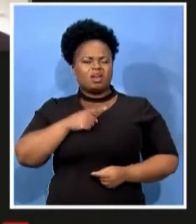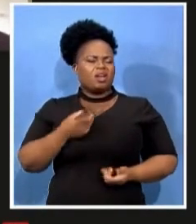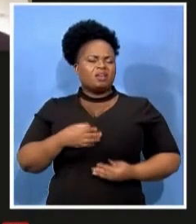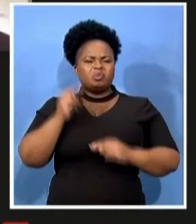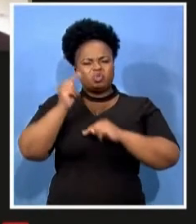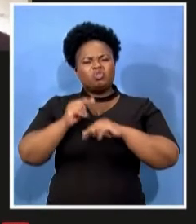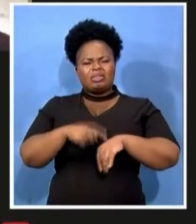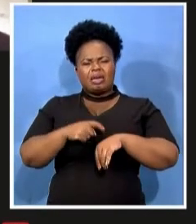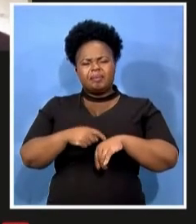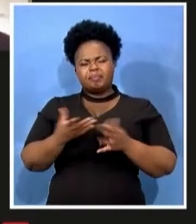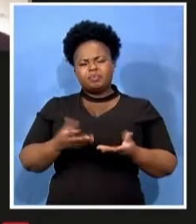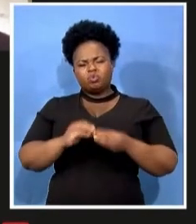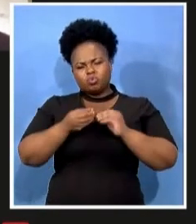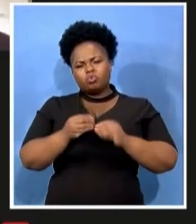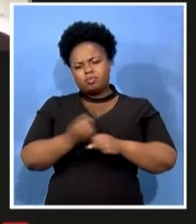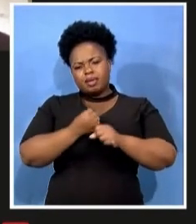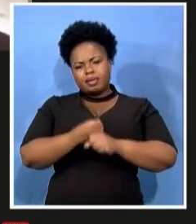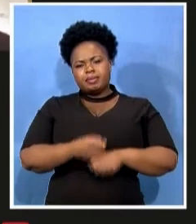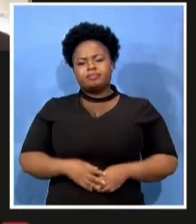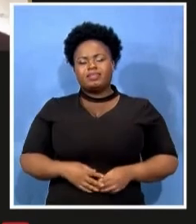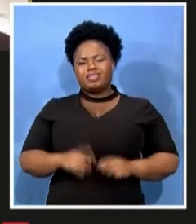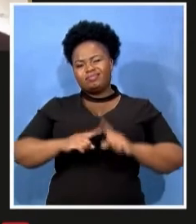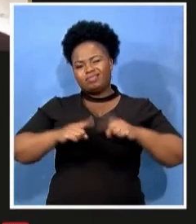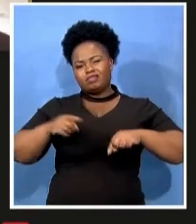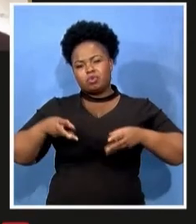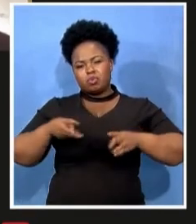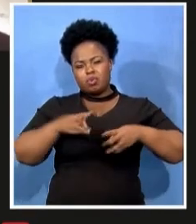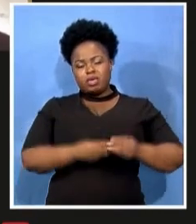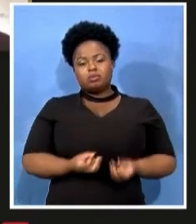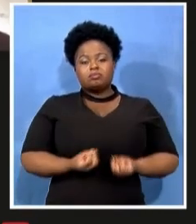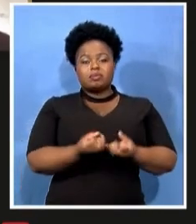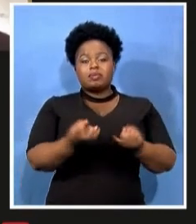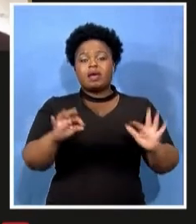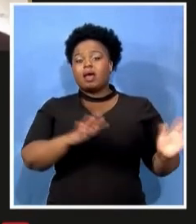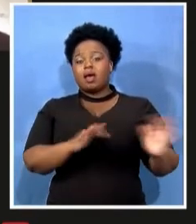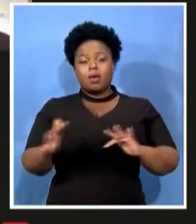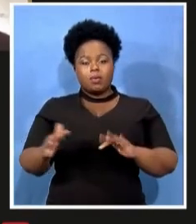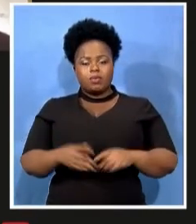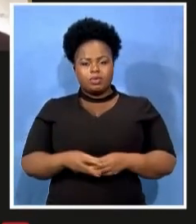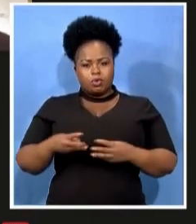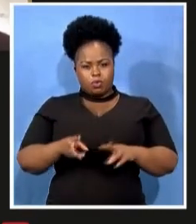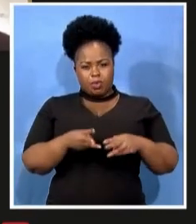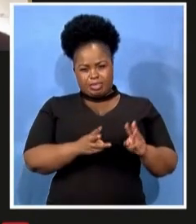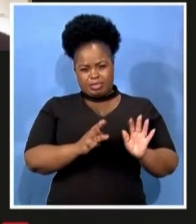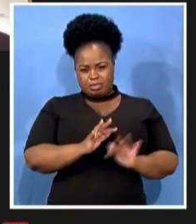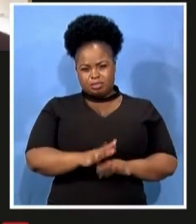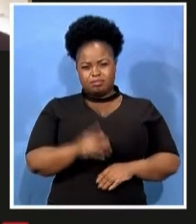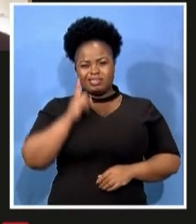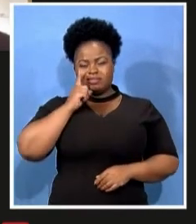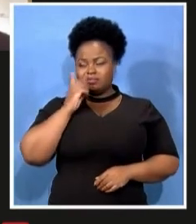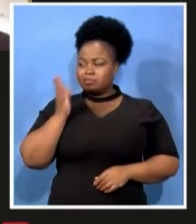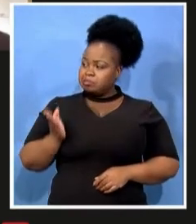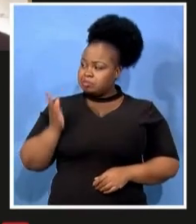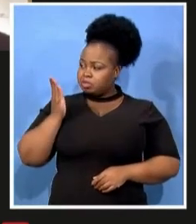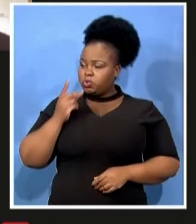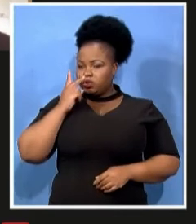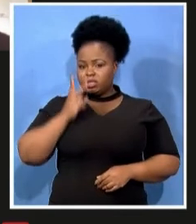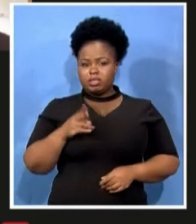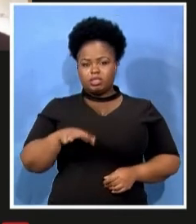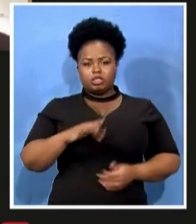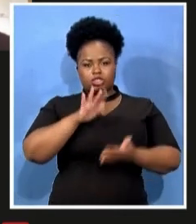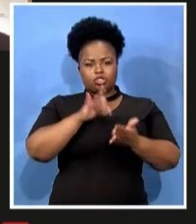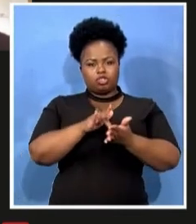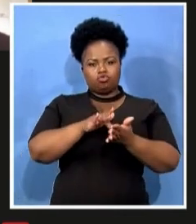of distribution mechanism, and here we have to either look at central distributor, where we receive from